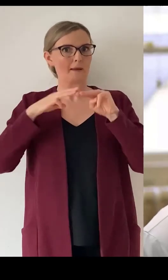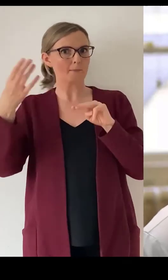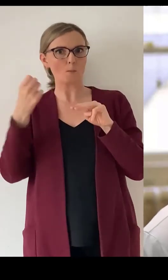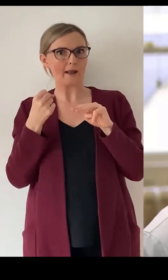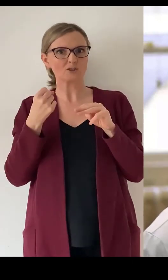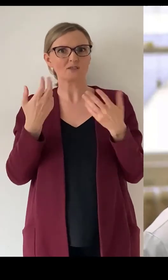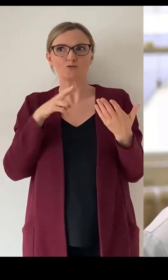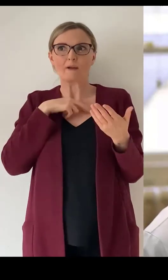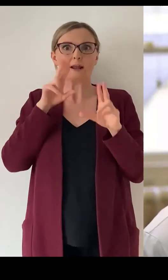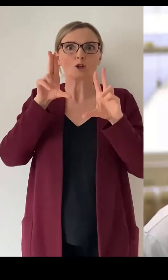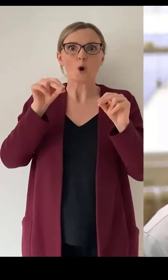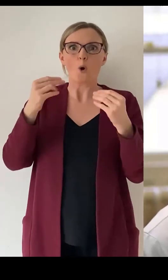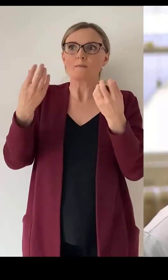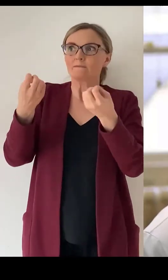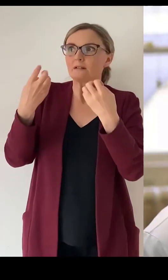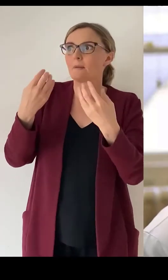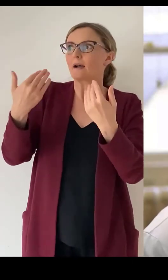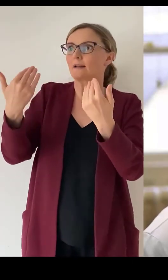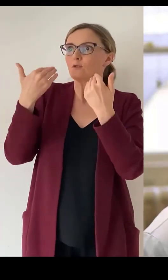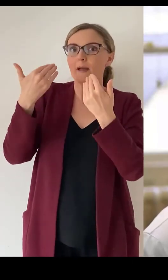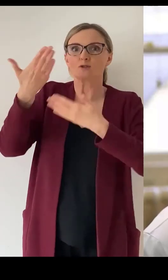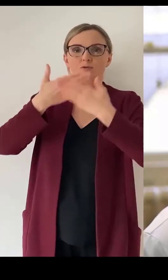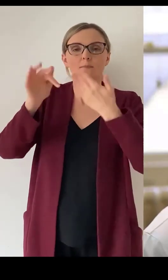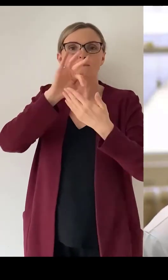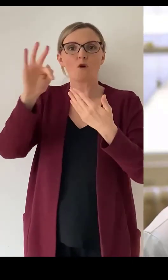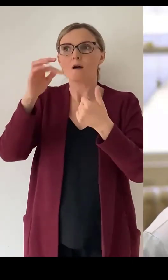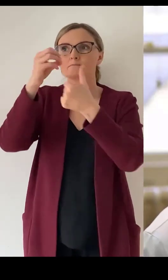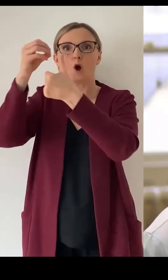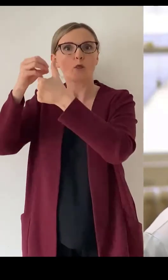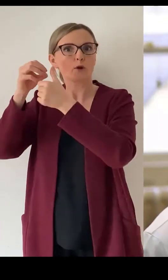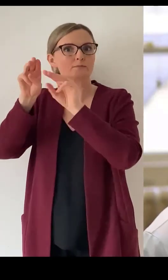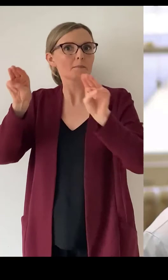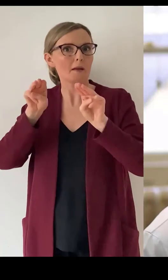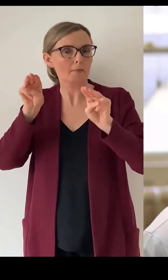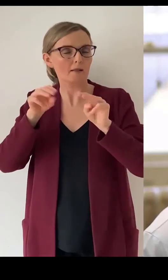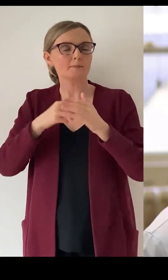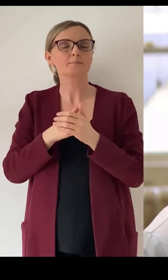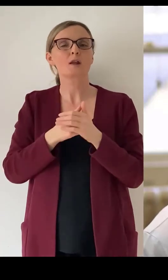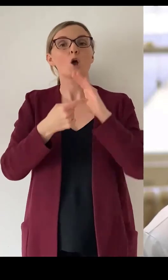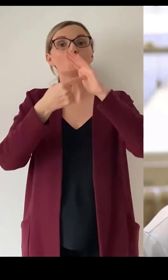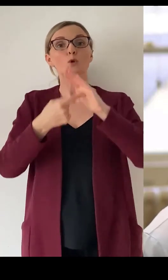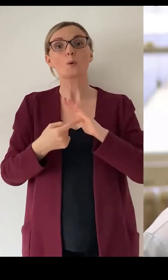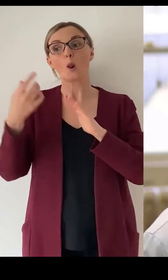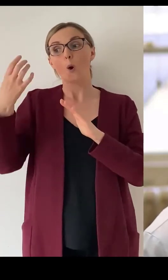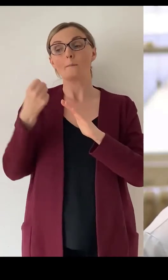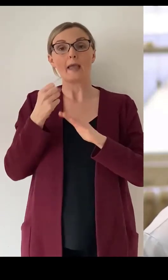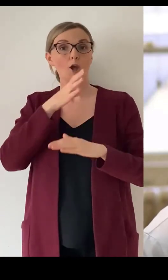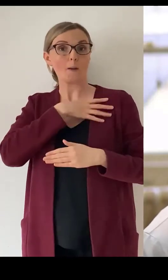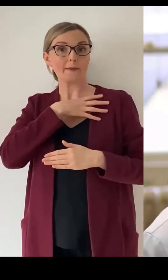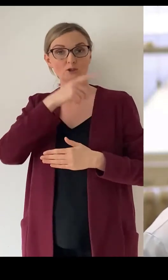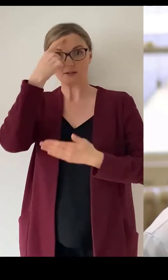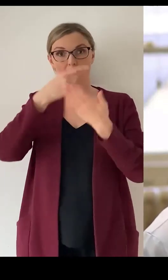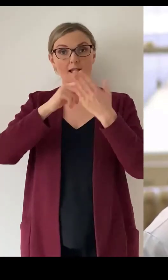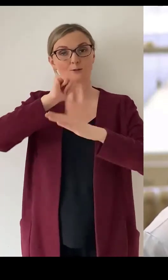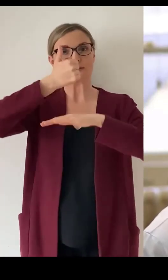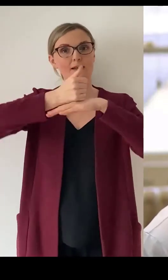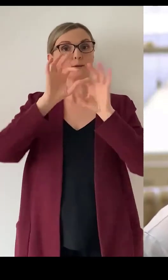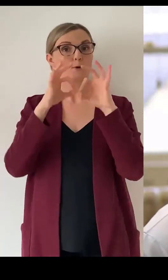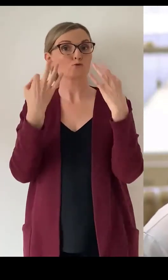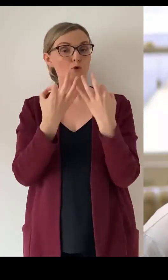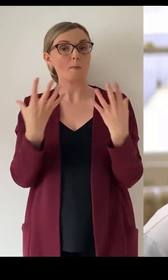academics or other interests. So what the Low Pay Commission did was it set up a group of 9